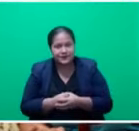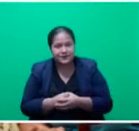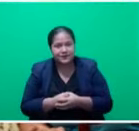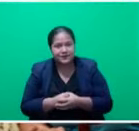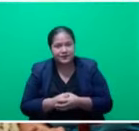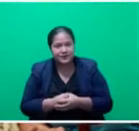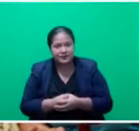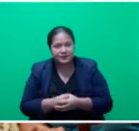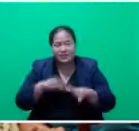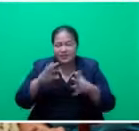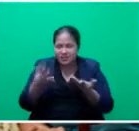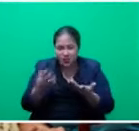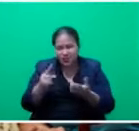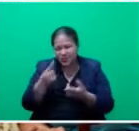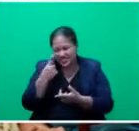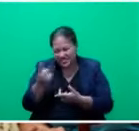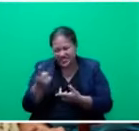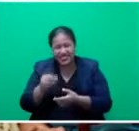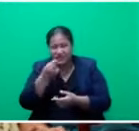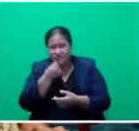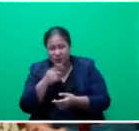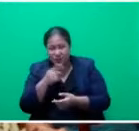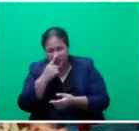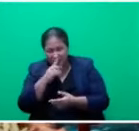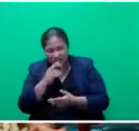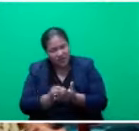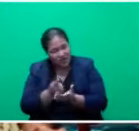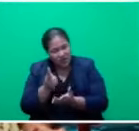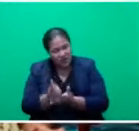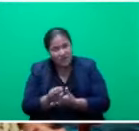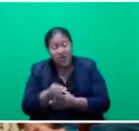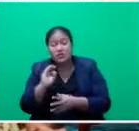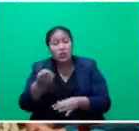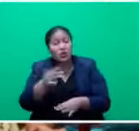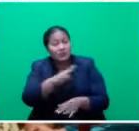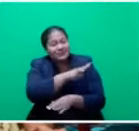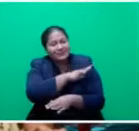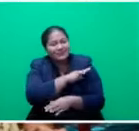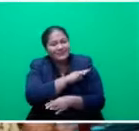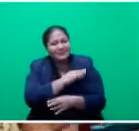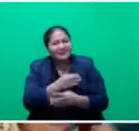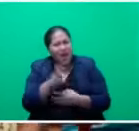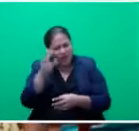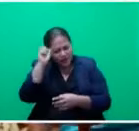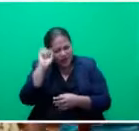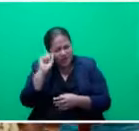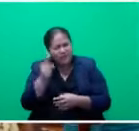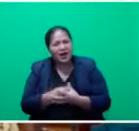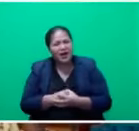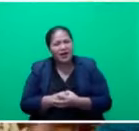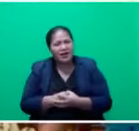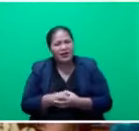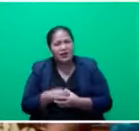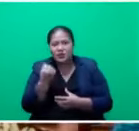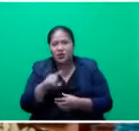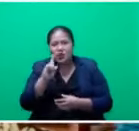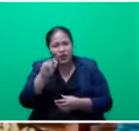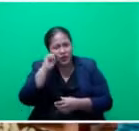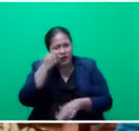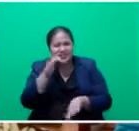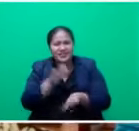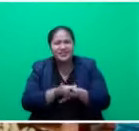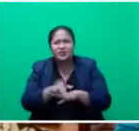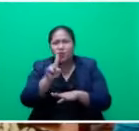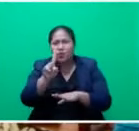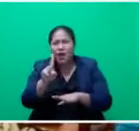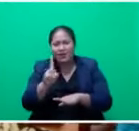few. The Honorable Prime Minister, I remember very well, promised that no one would sit on more than one government board.